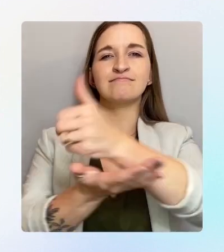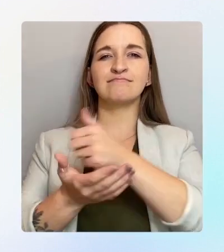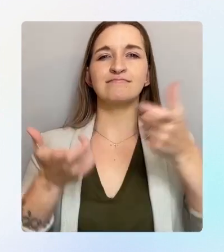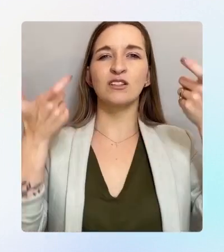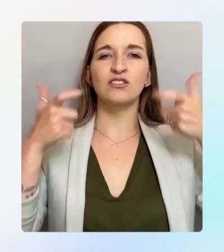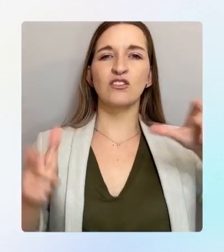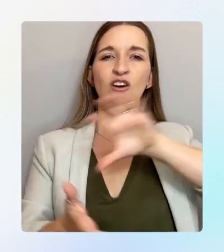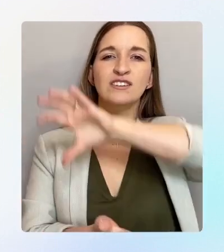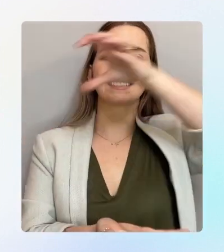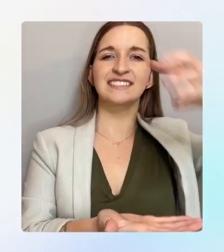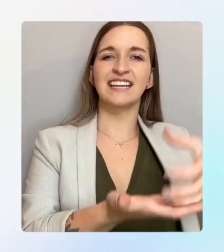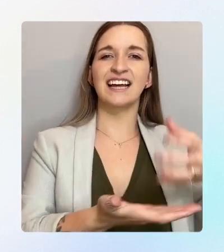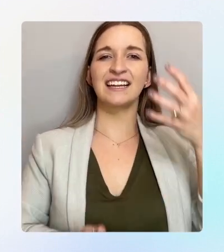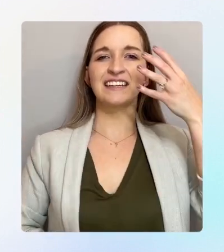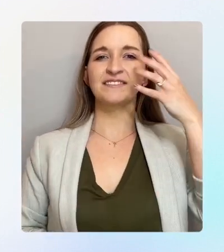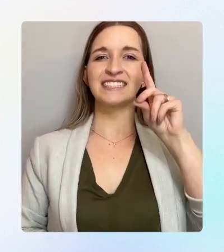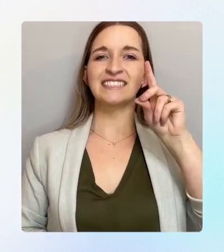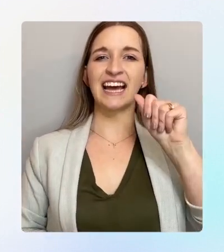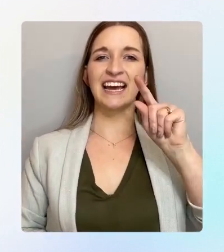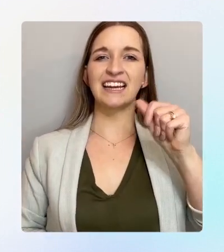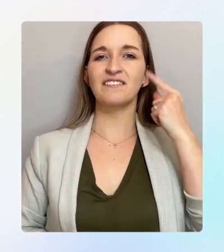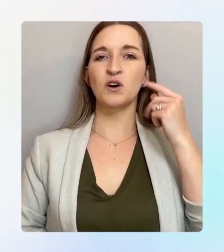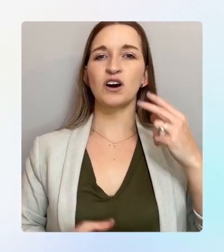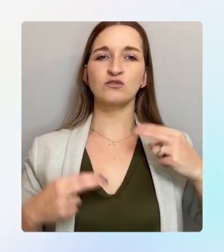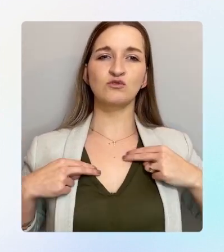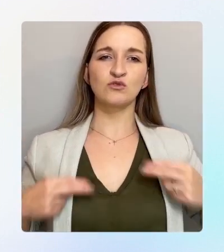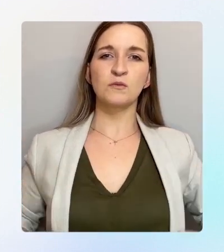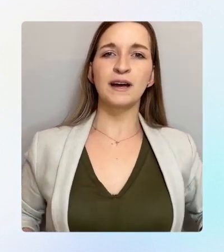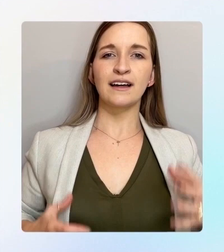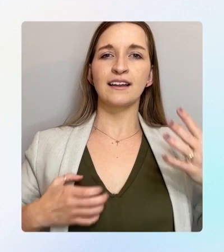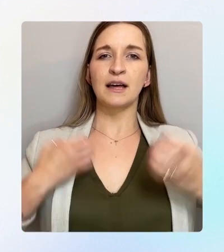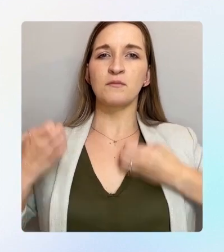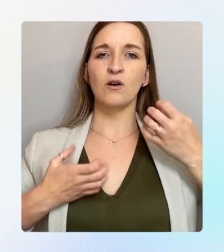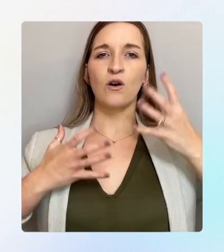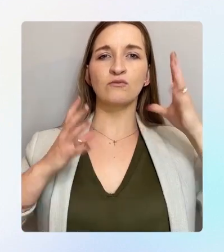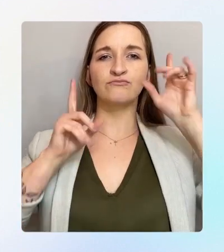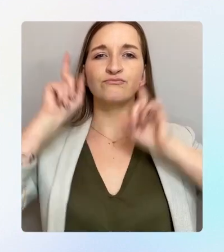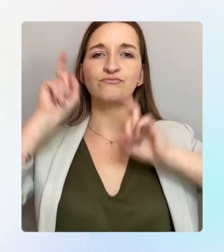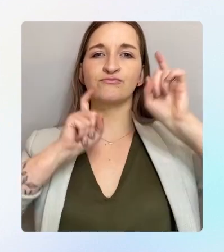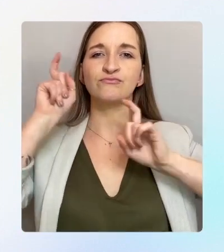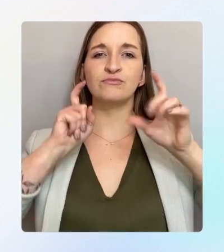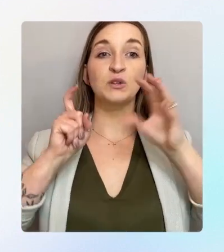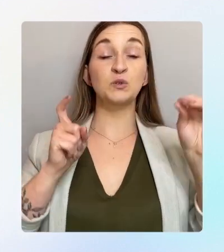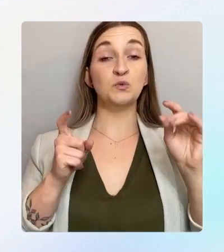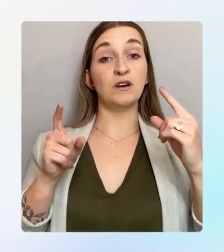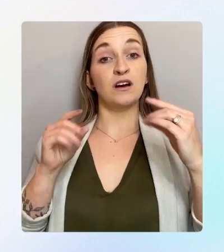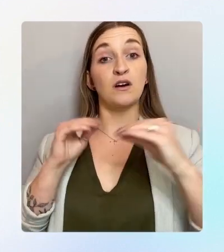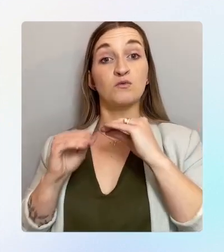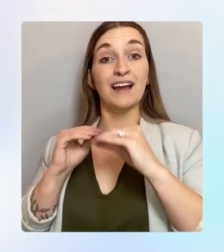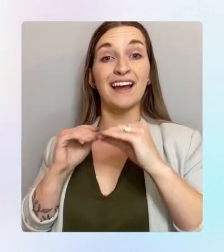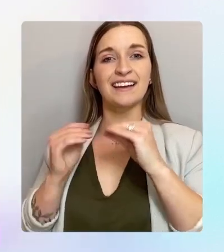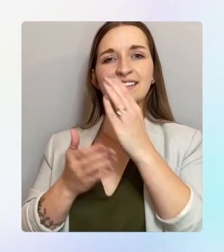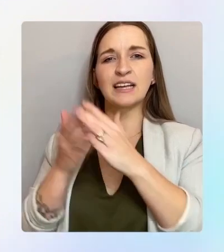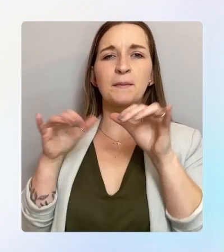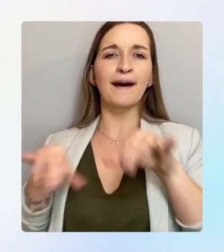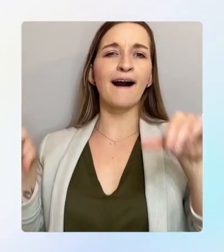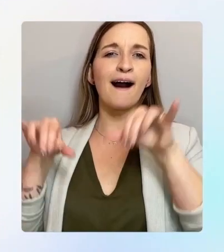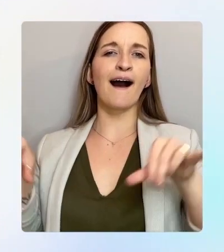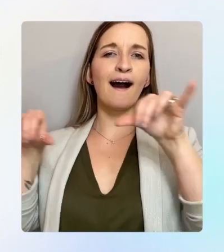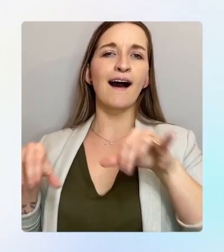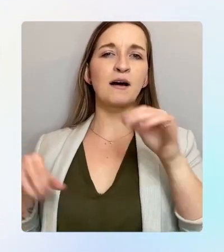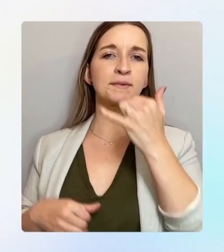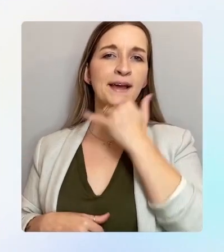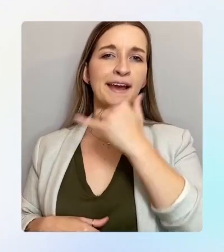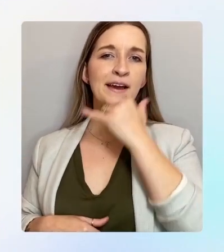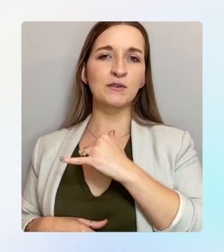and correct the errors that are commonly seen with inverse kinematic or IK-based approaches. All of the clips that you